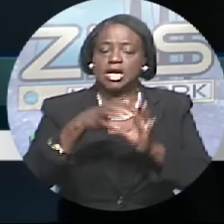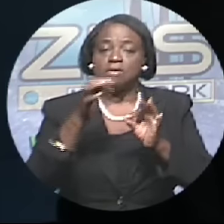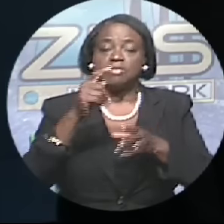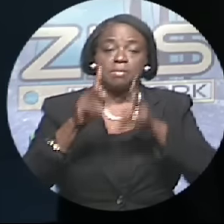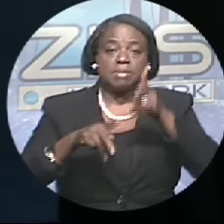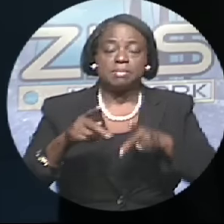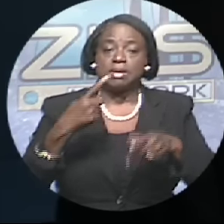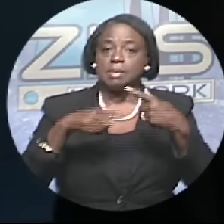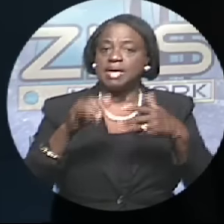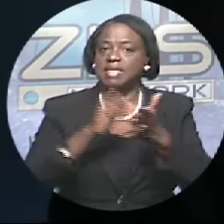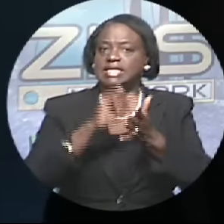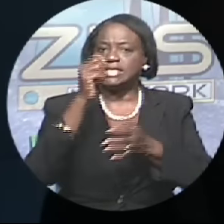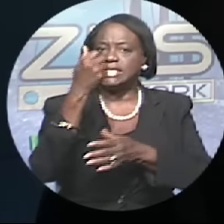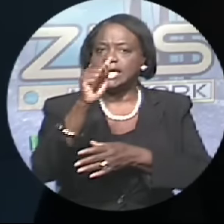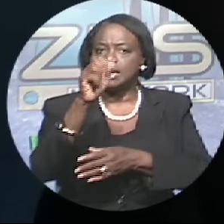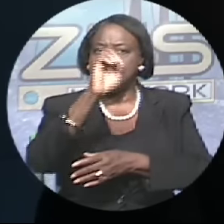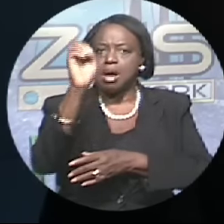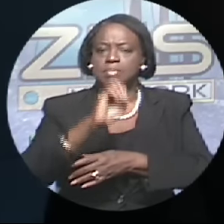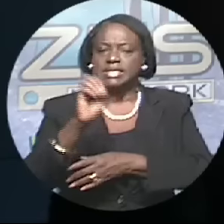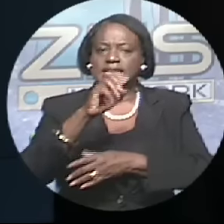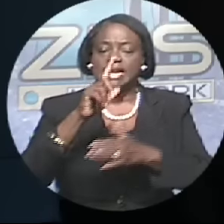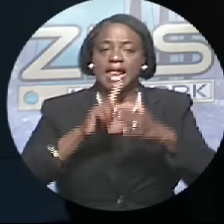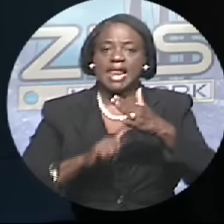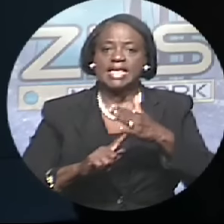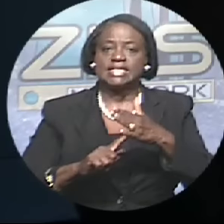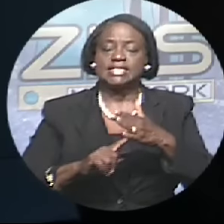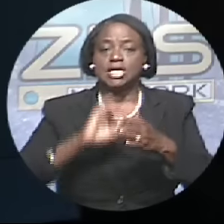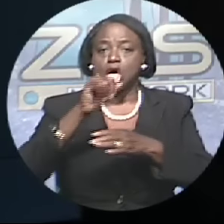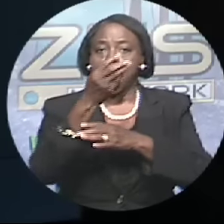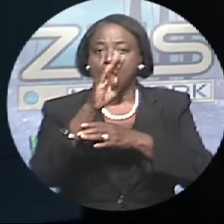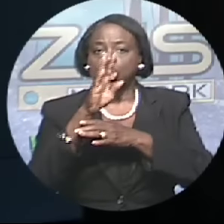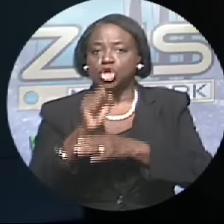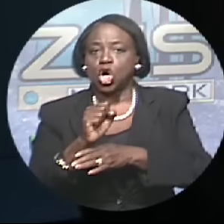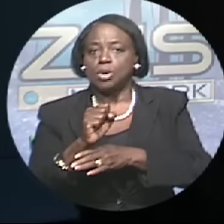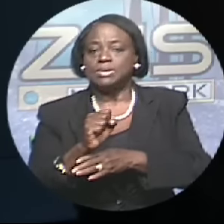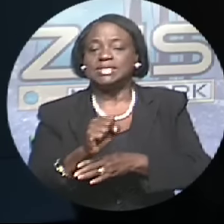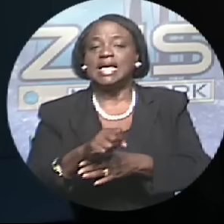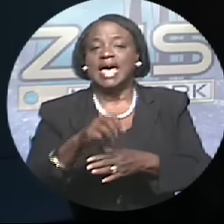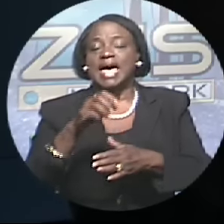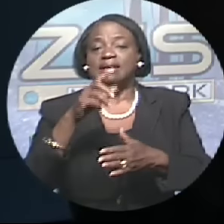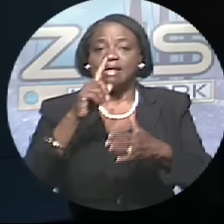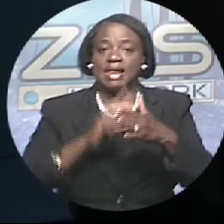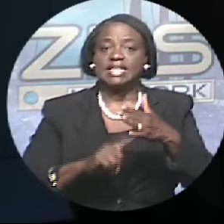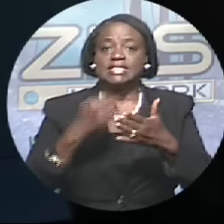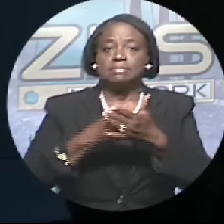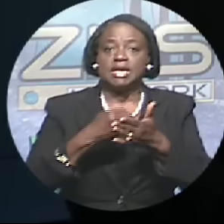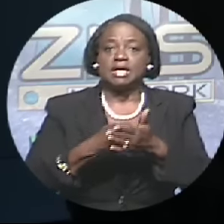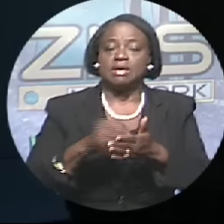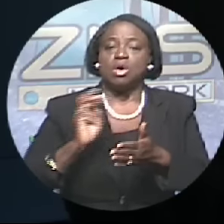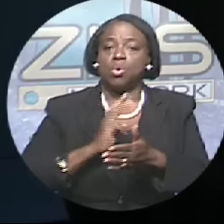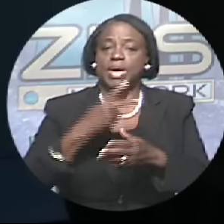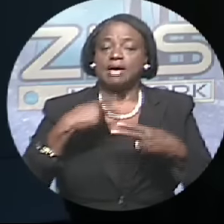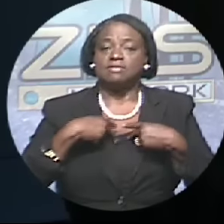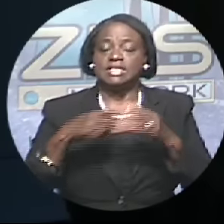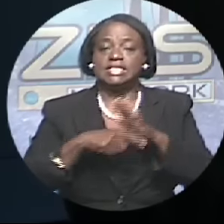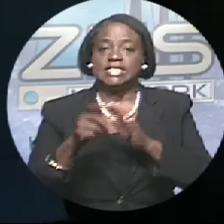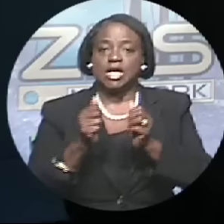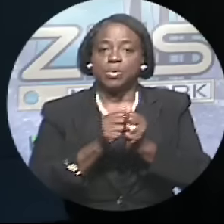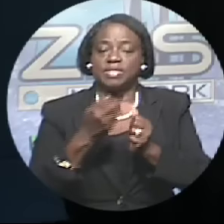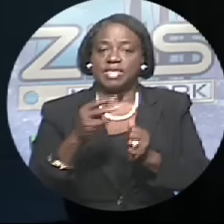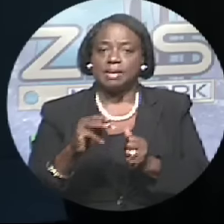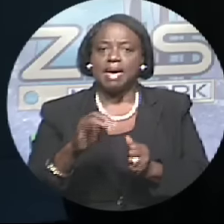jobs, that's 10% less revenue that we have to spend to deal with them. I expect the